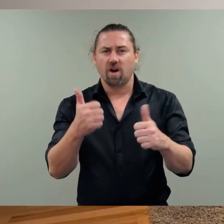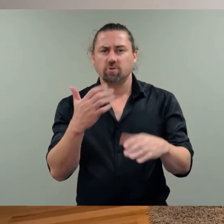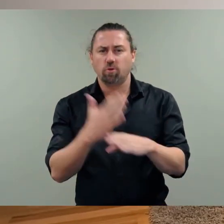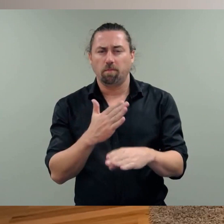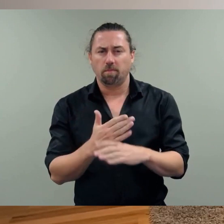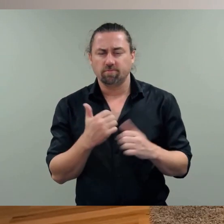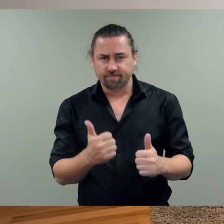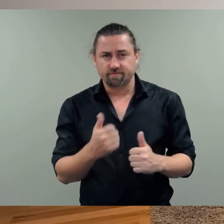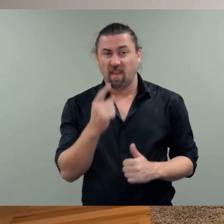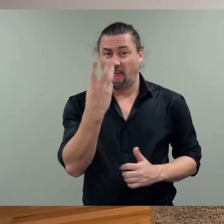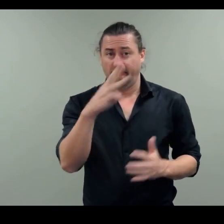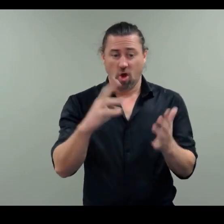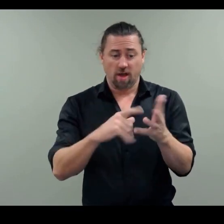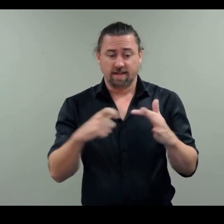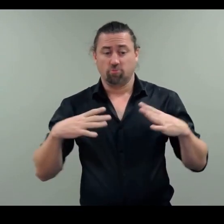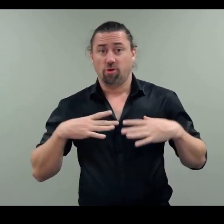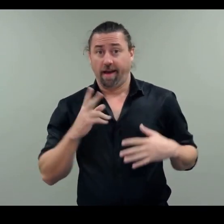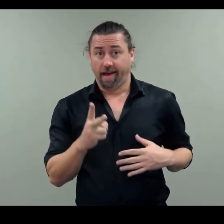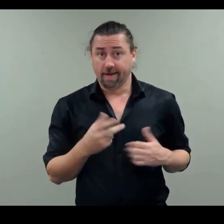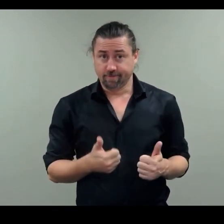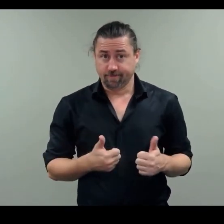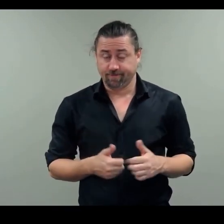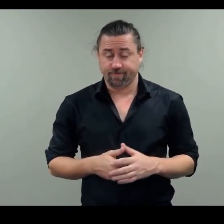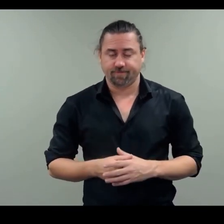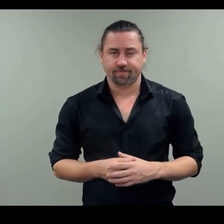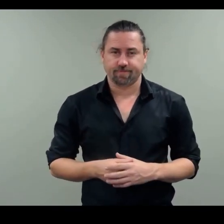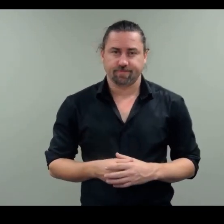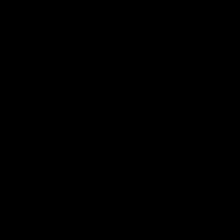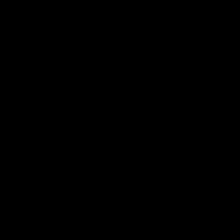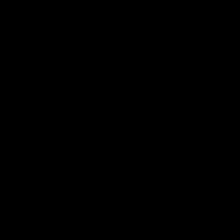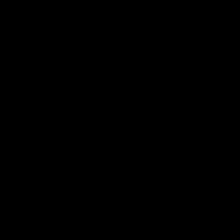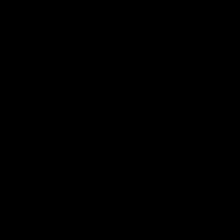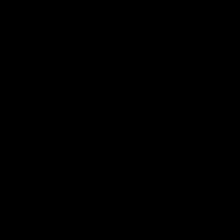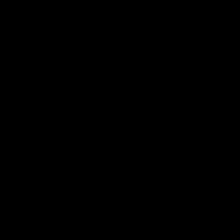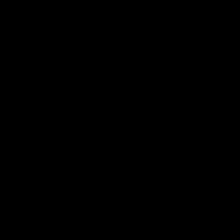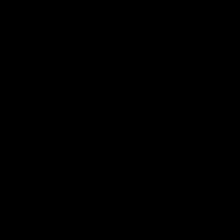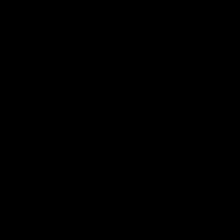Great work. We're going to have 30 seconds of rest.